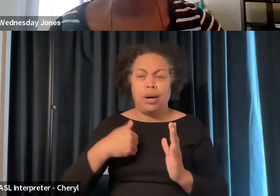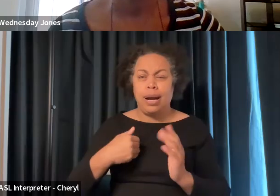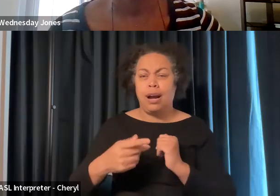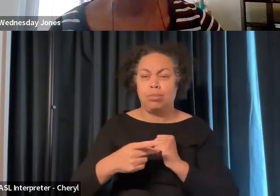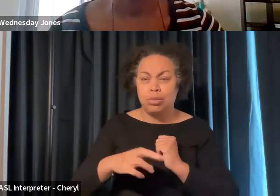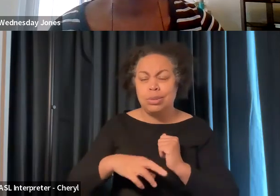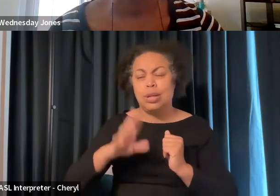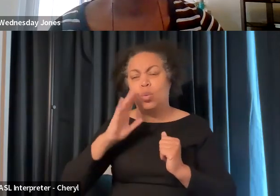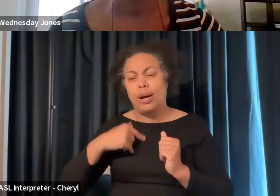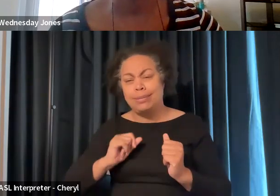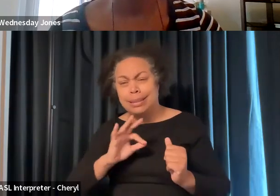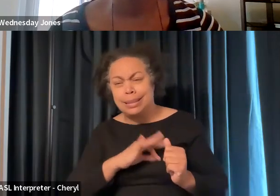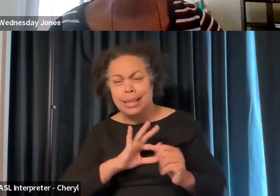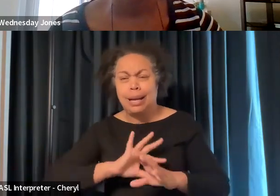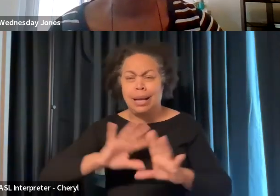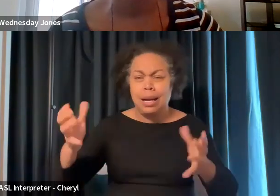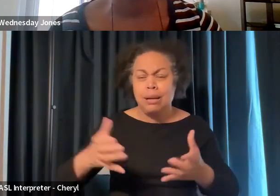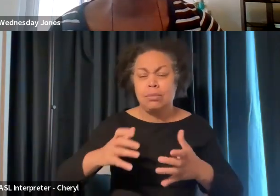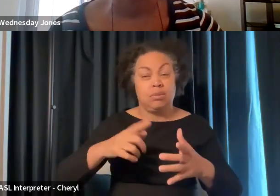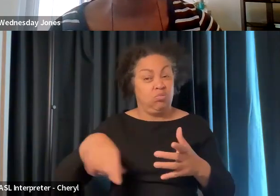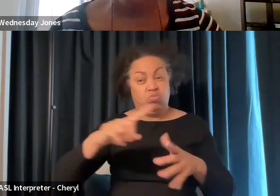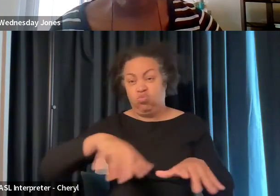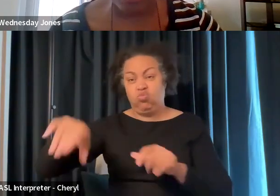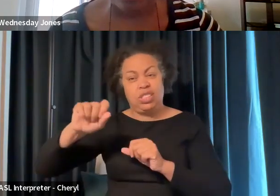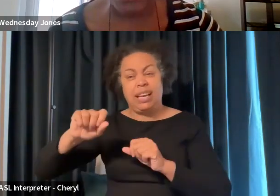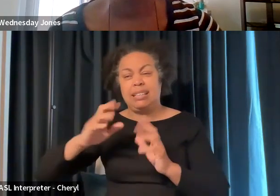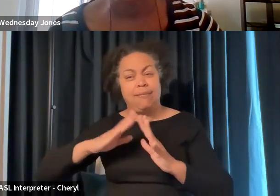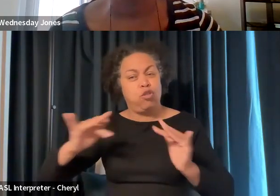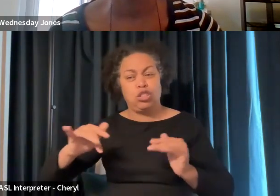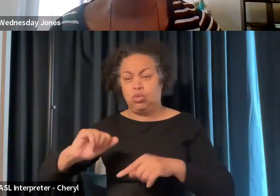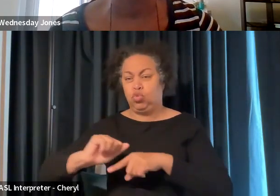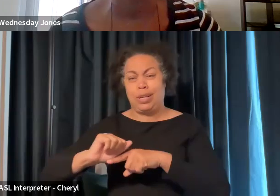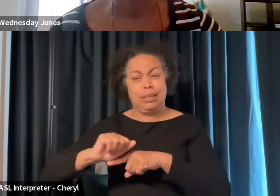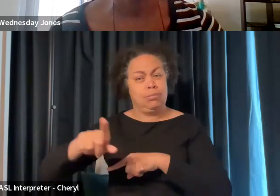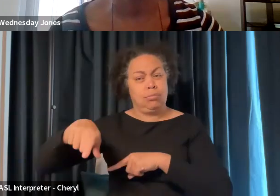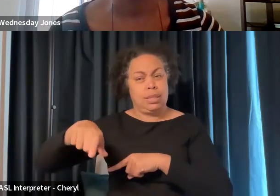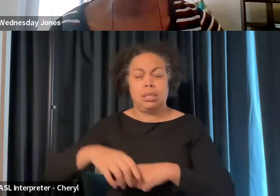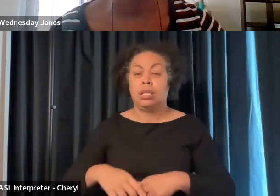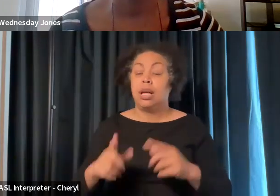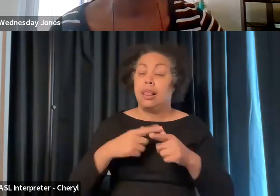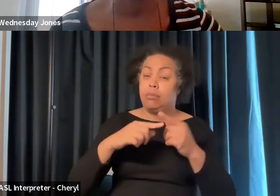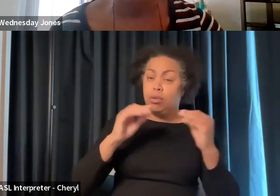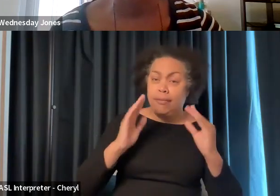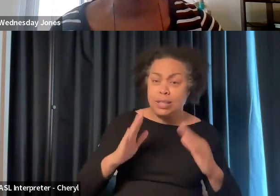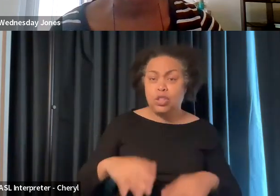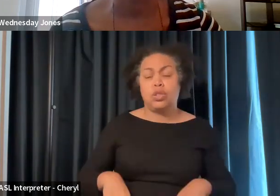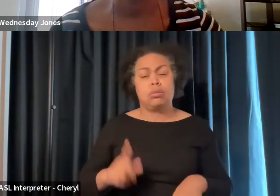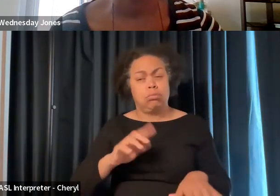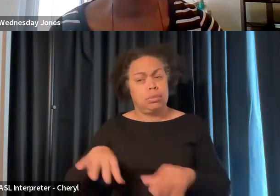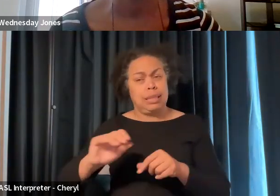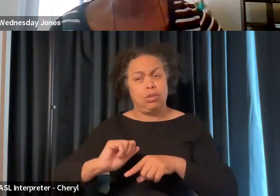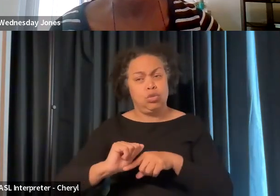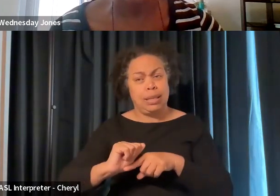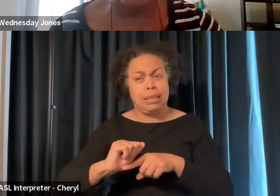staff take diversity training and have professors have to do training